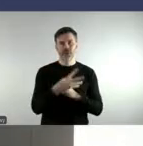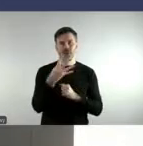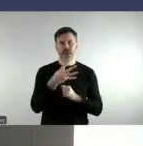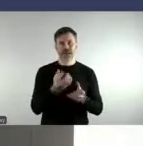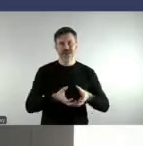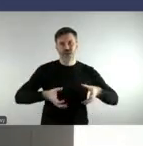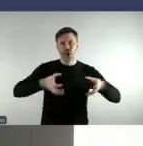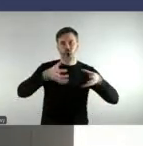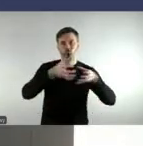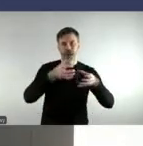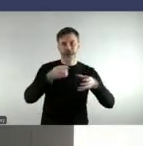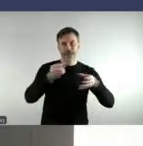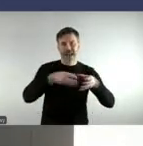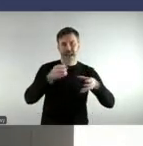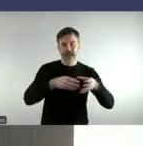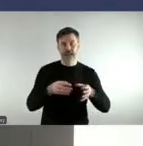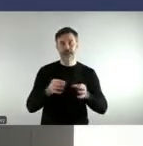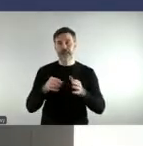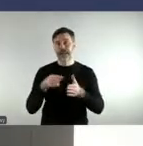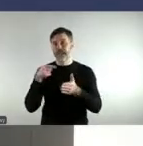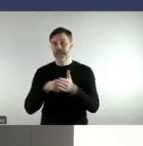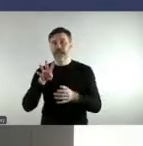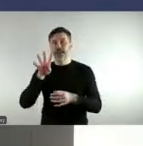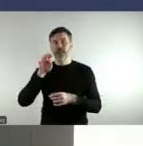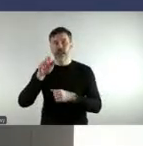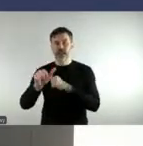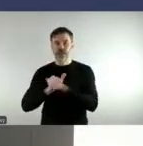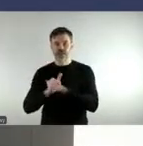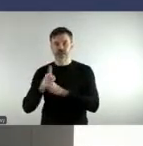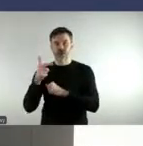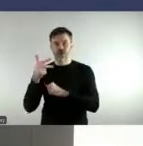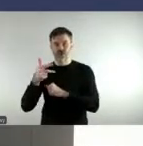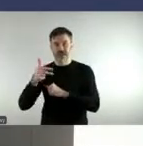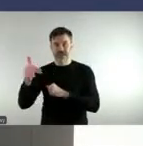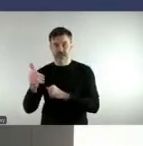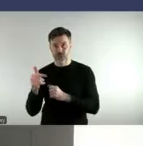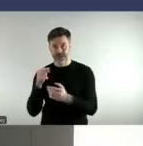example, 264,000 sandbags, with the target being almost twice as many.